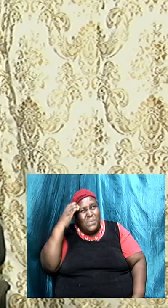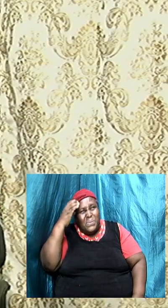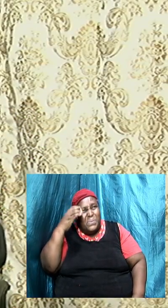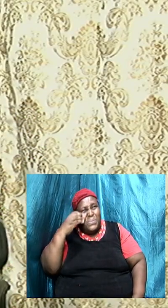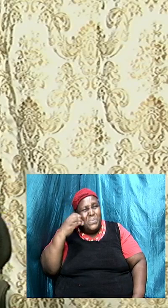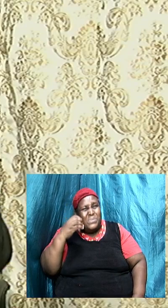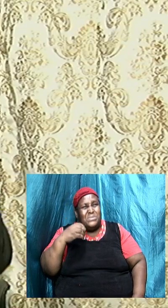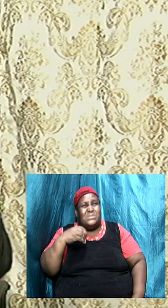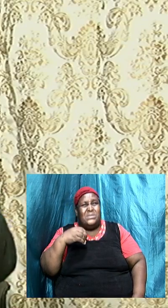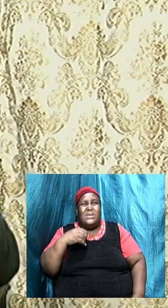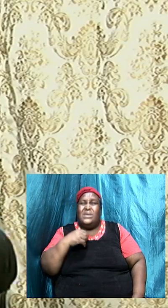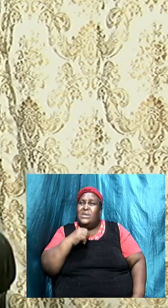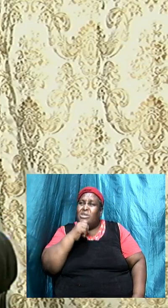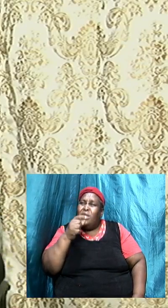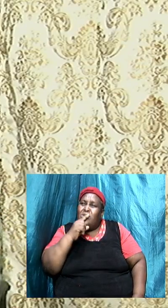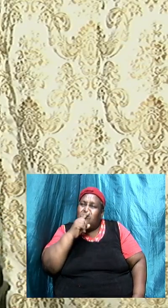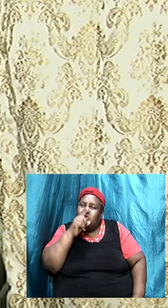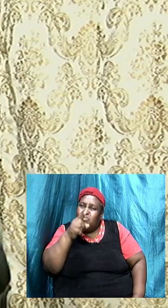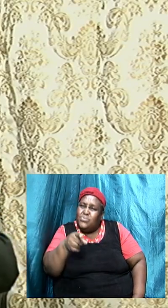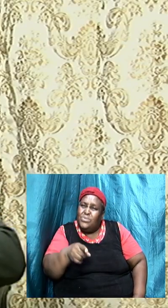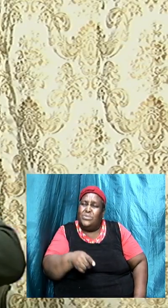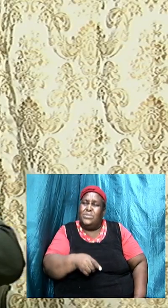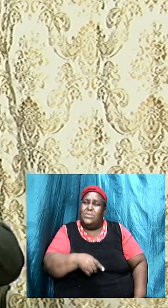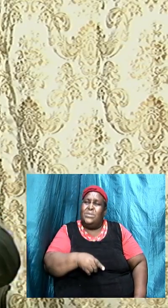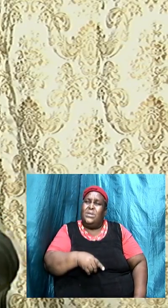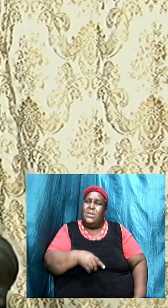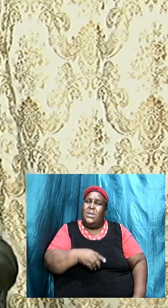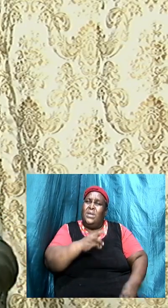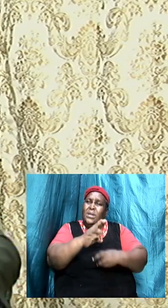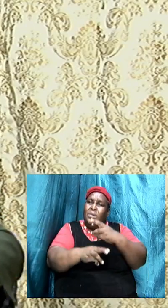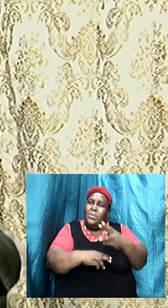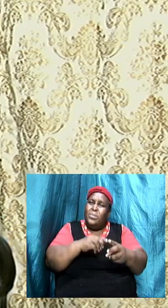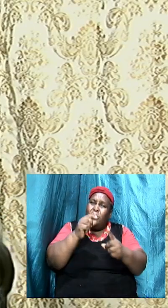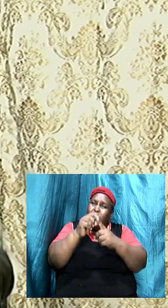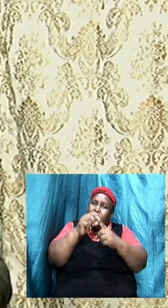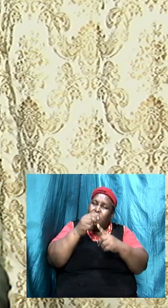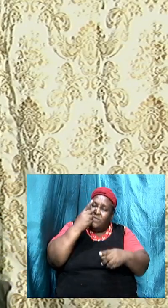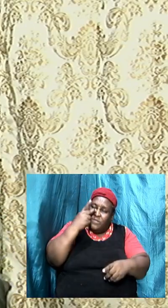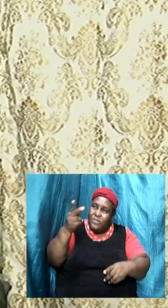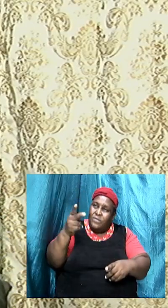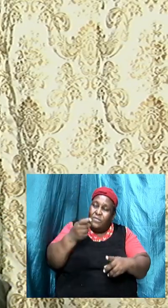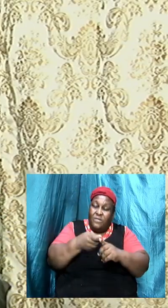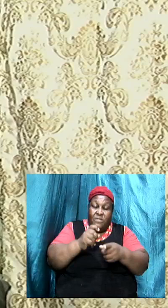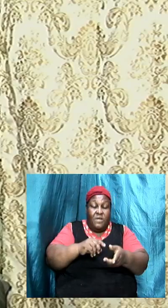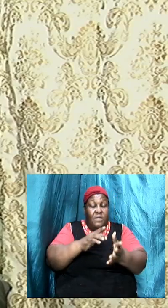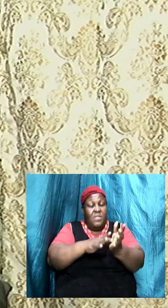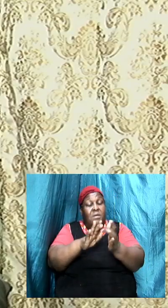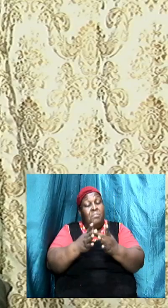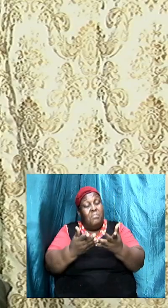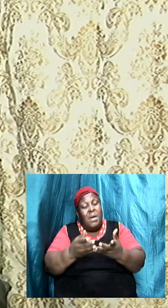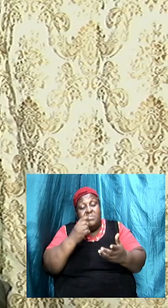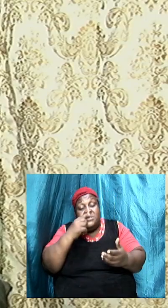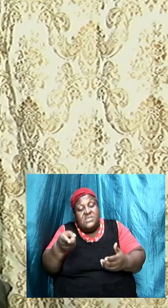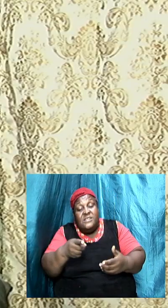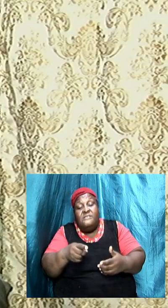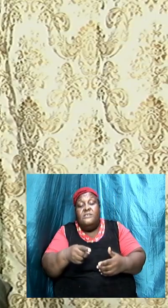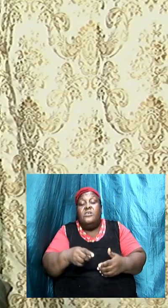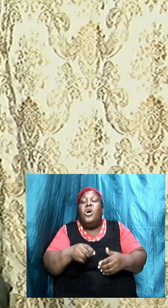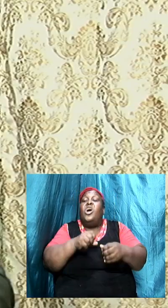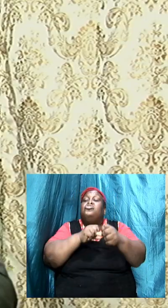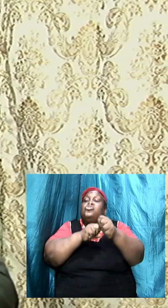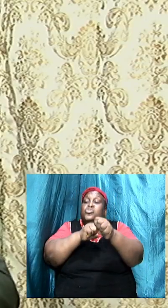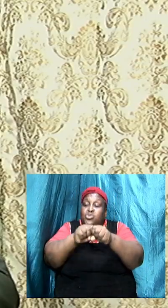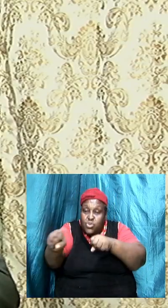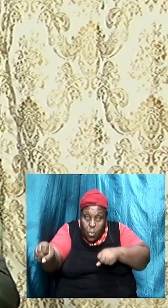not so sure. If you have a worldview and a worldview from the Bible, look here, from the Bible state, I saw it go.